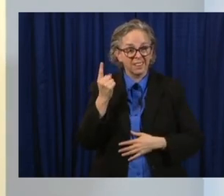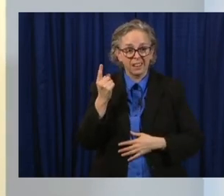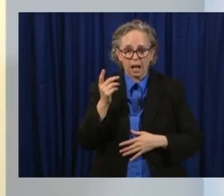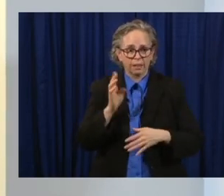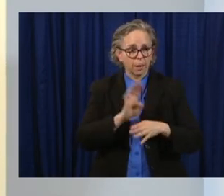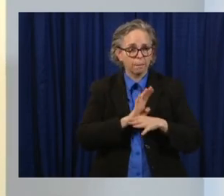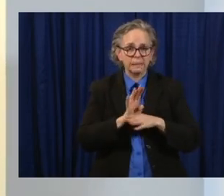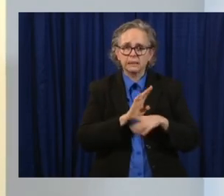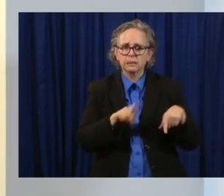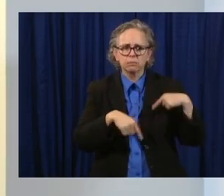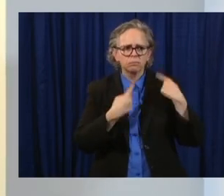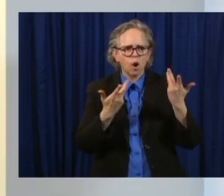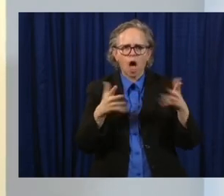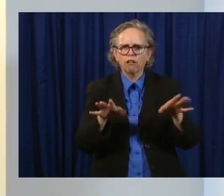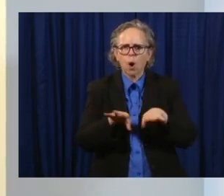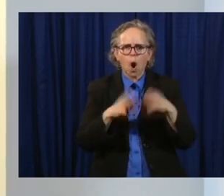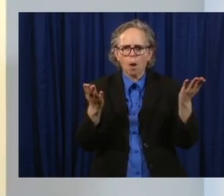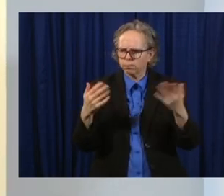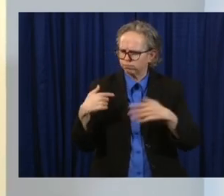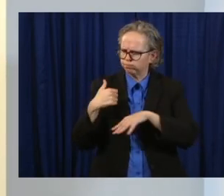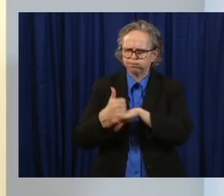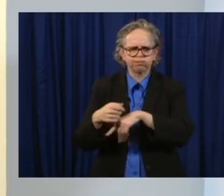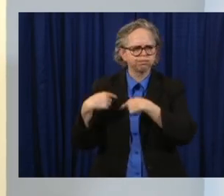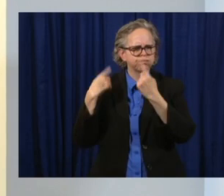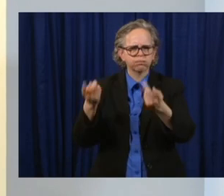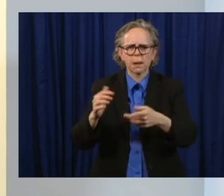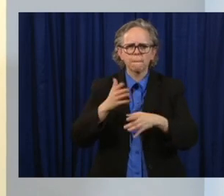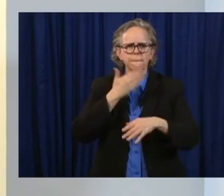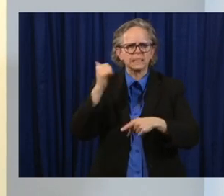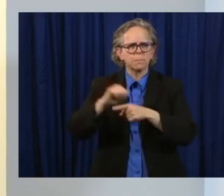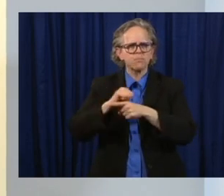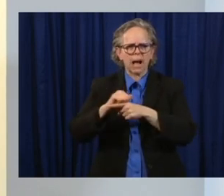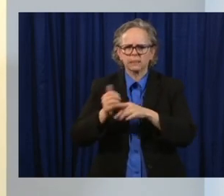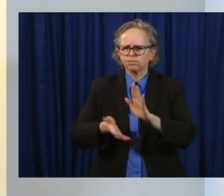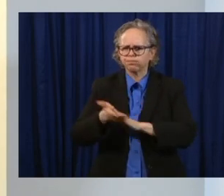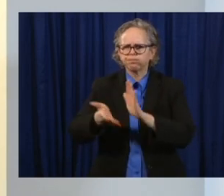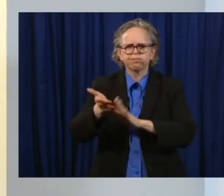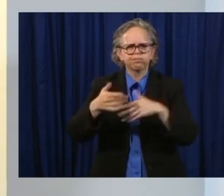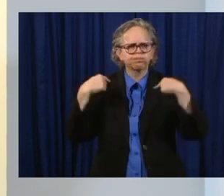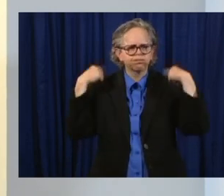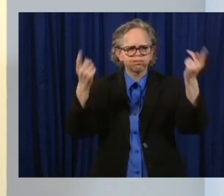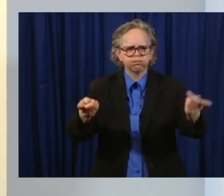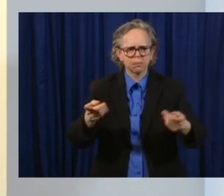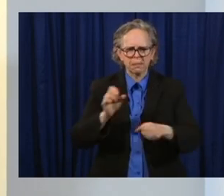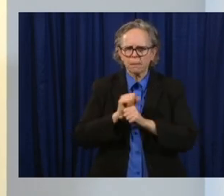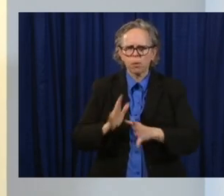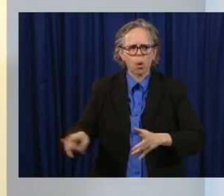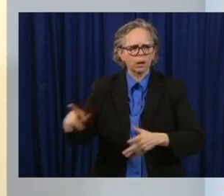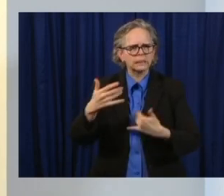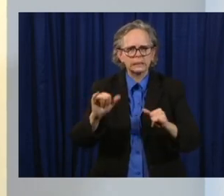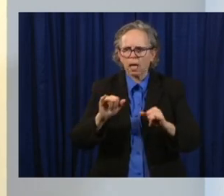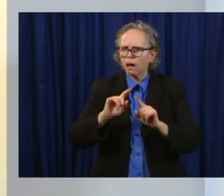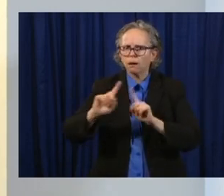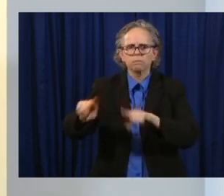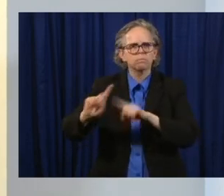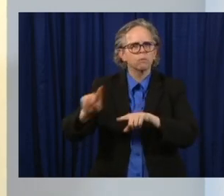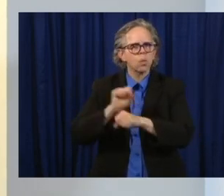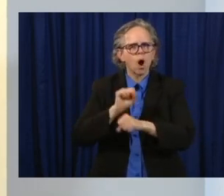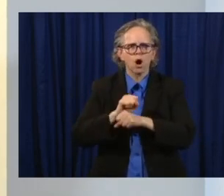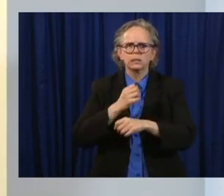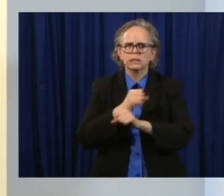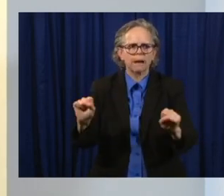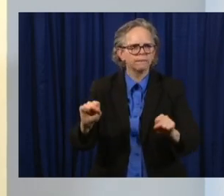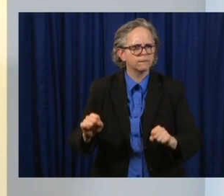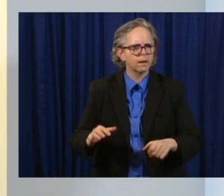that businesses have already been operating where they've kept their employees safe. It follows CDC guidelines,